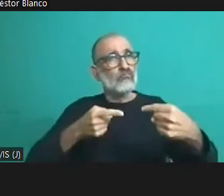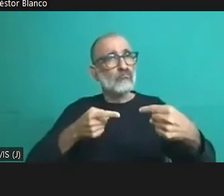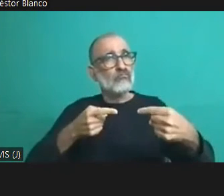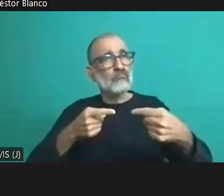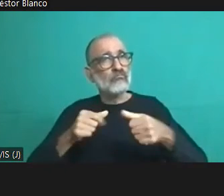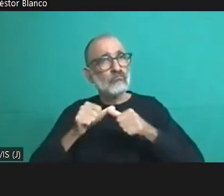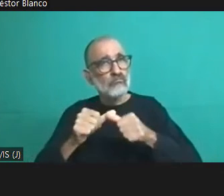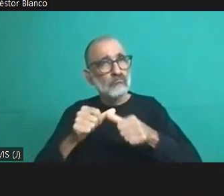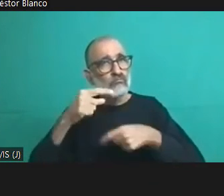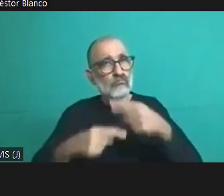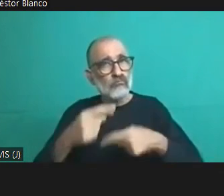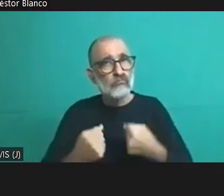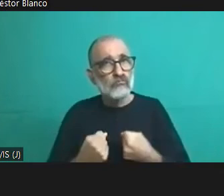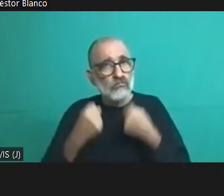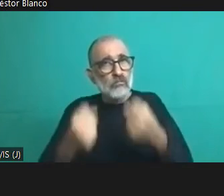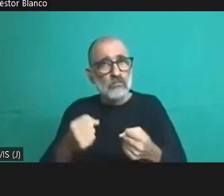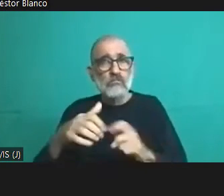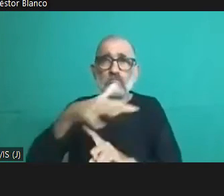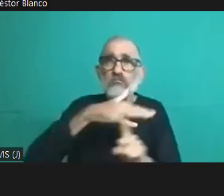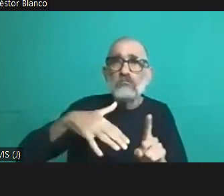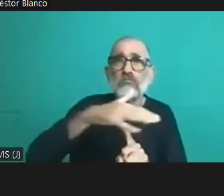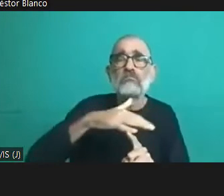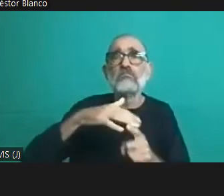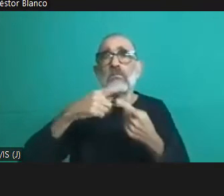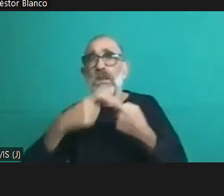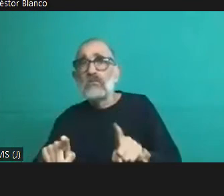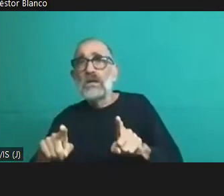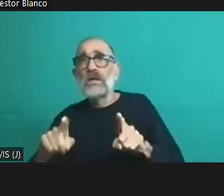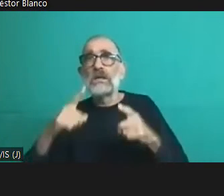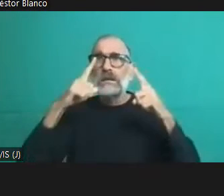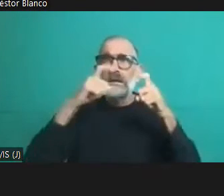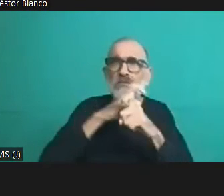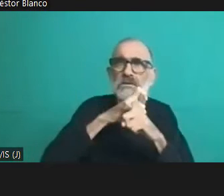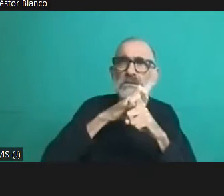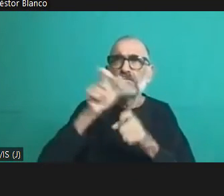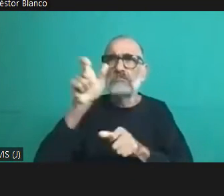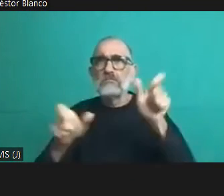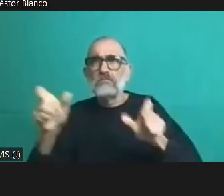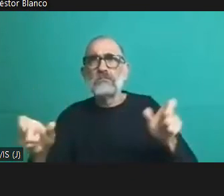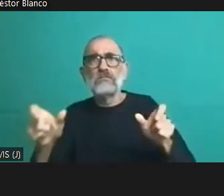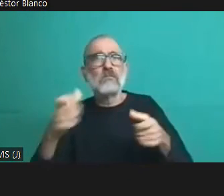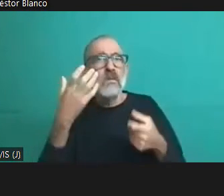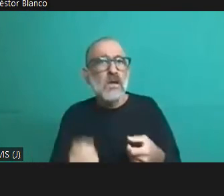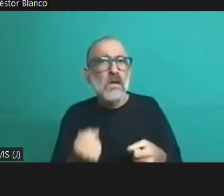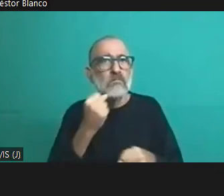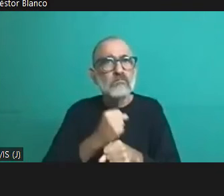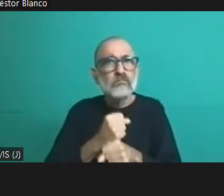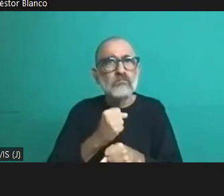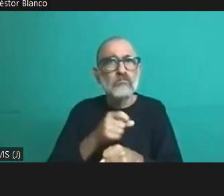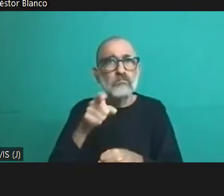in regards of hand hygiene. Yes, my thoughts or my message is that you